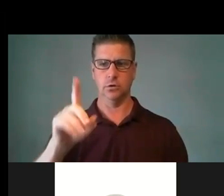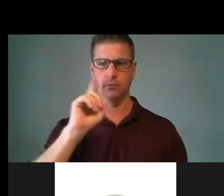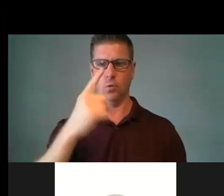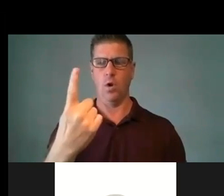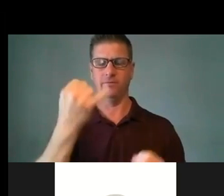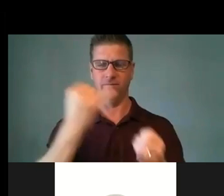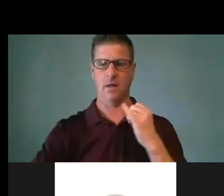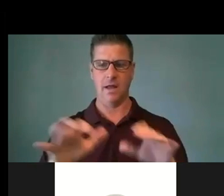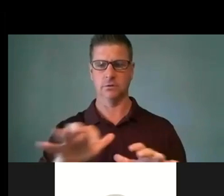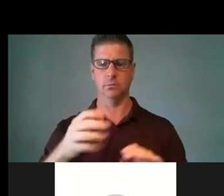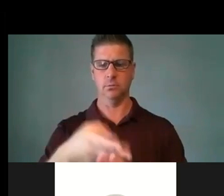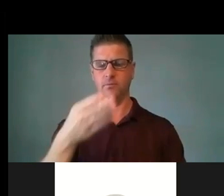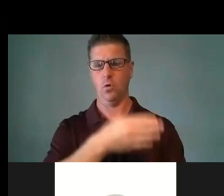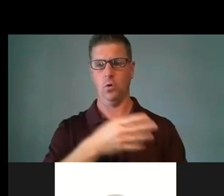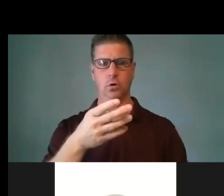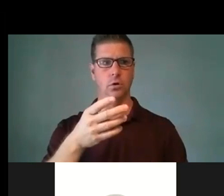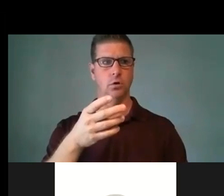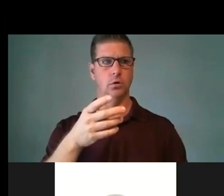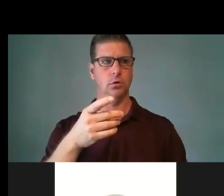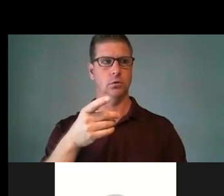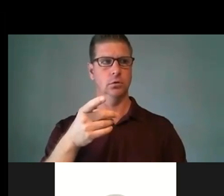action before